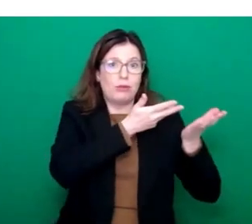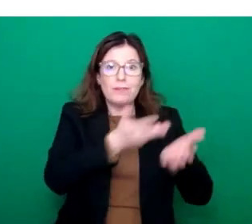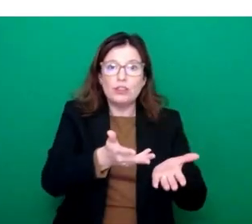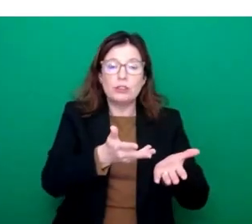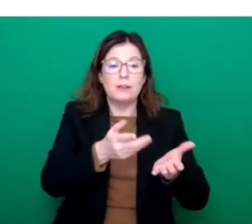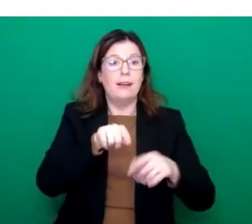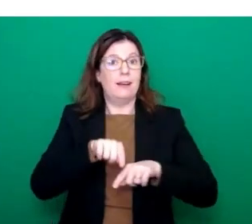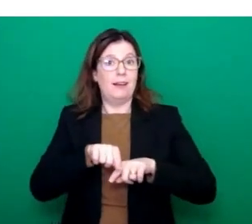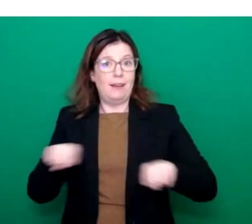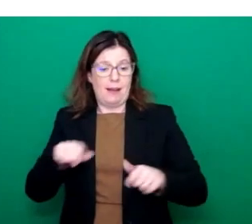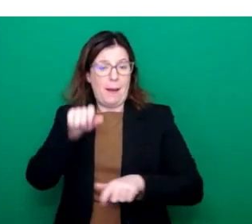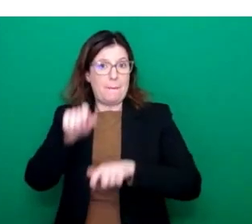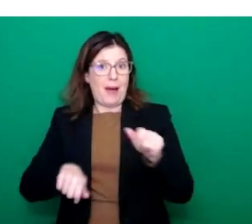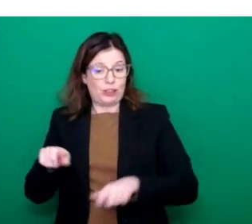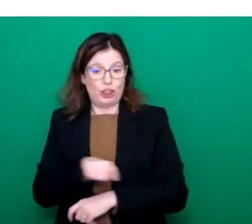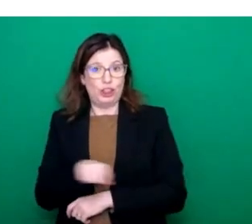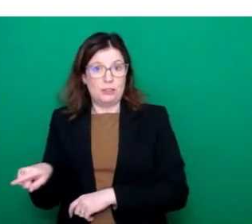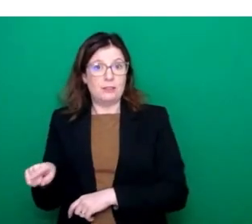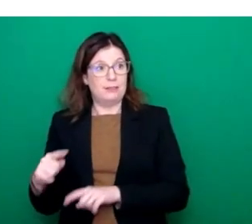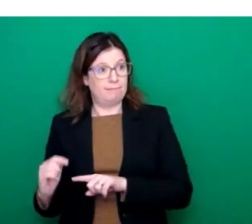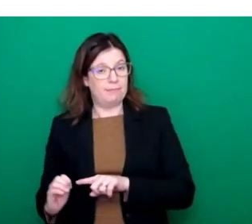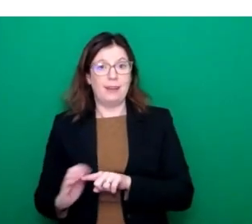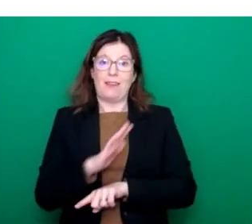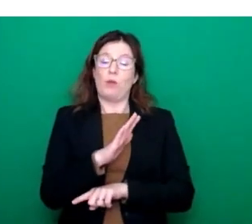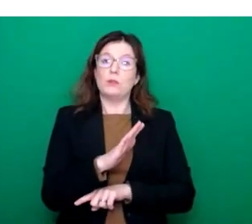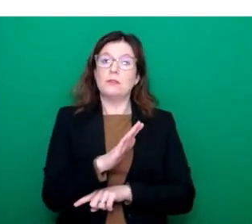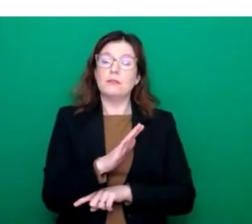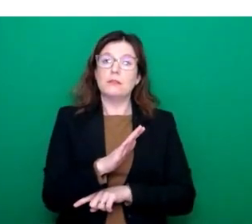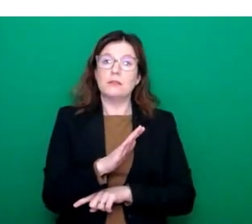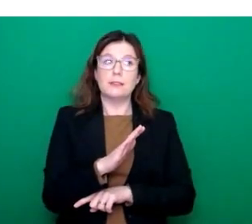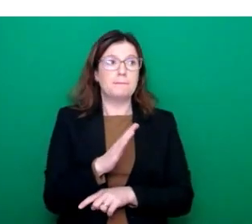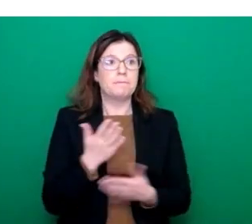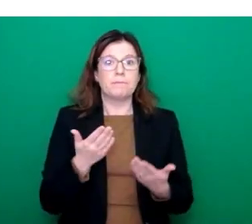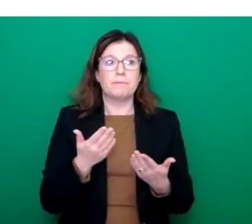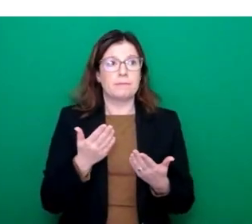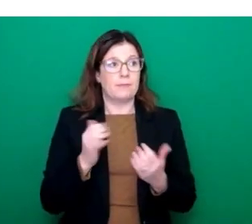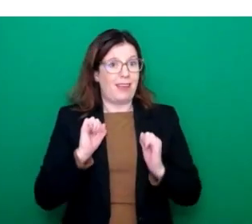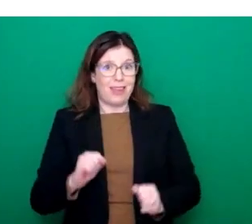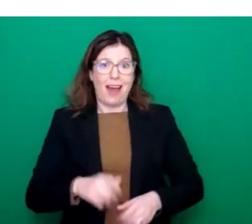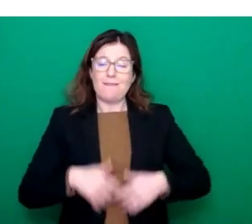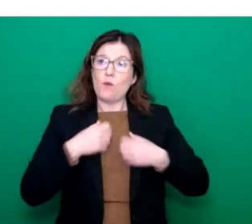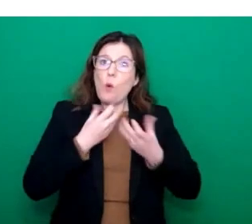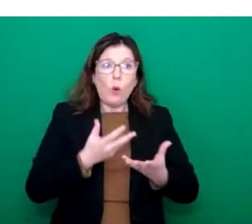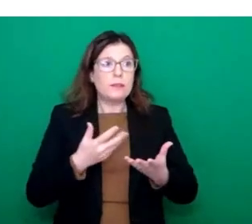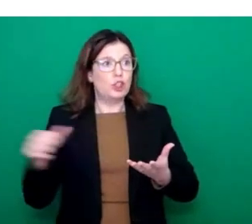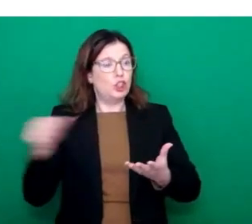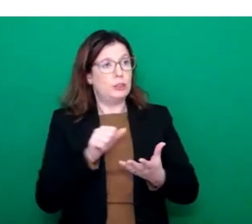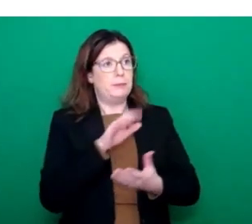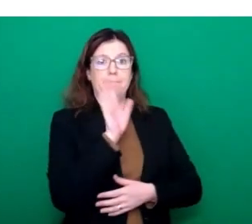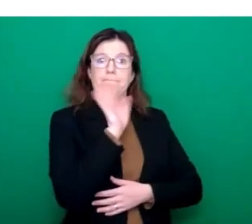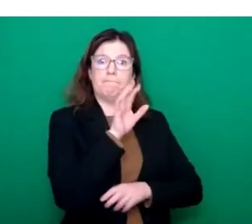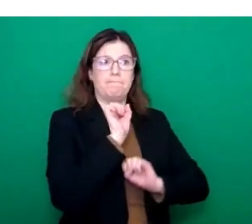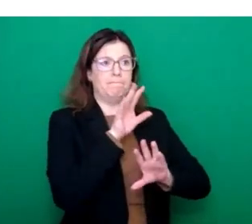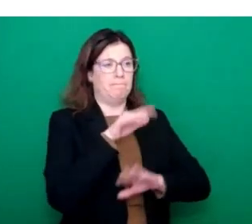up, patients need to have a more present voice in terms of what's happening within the